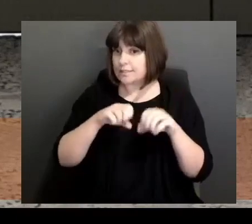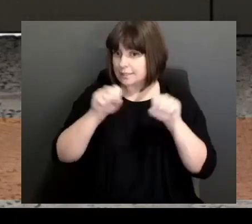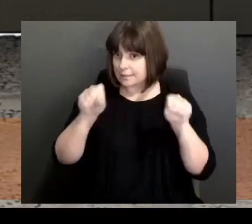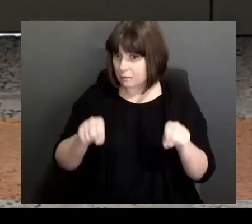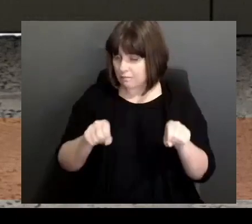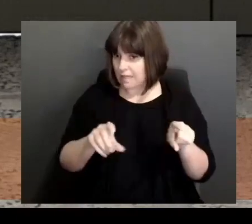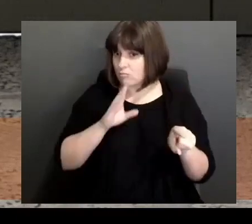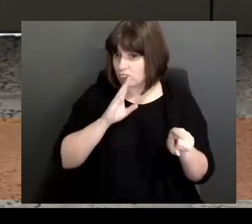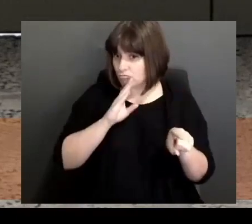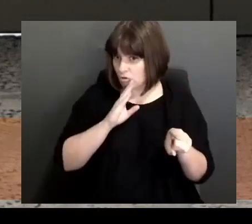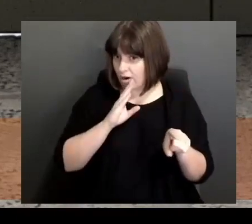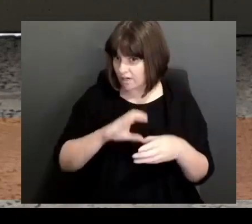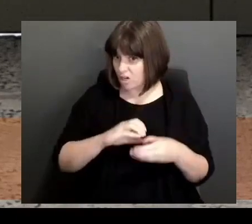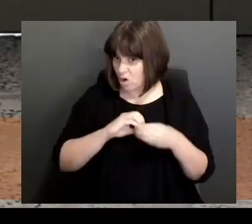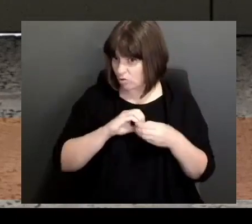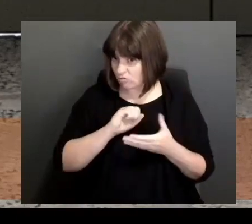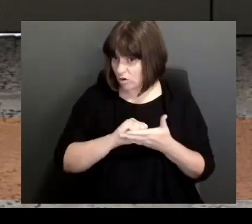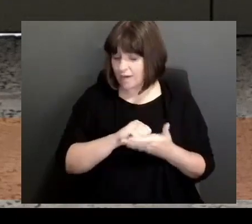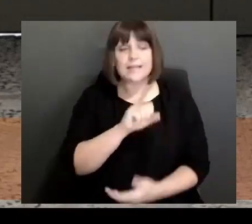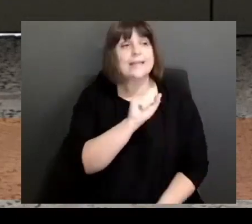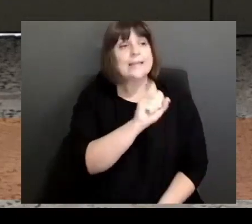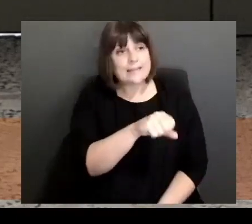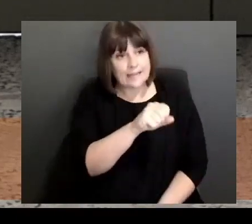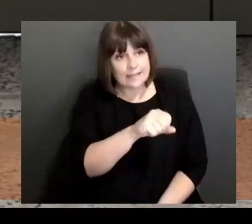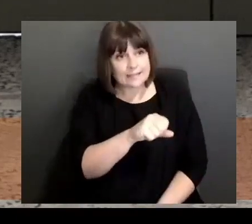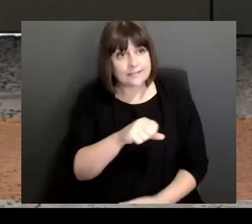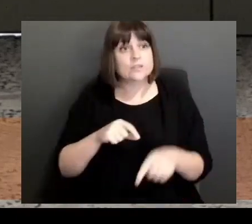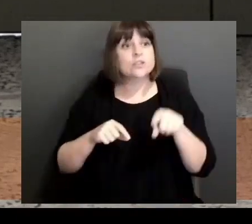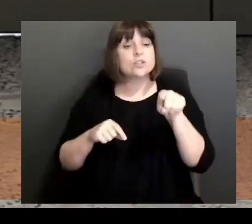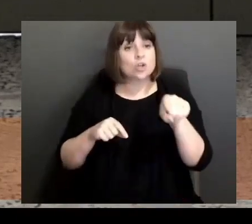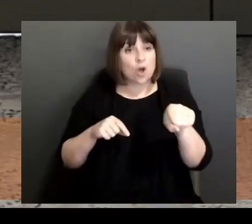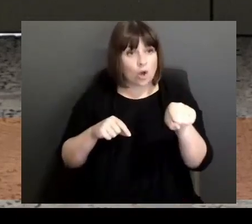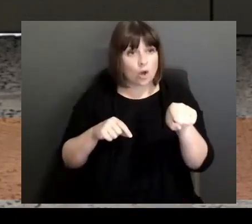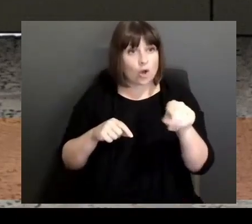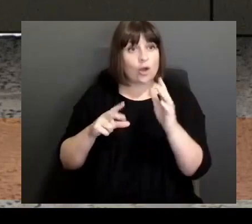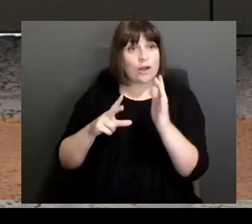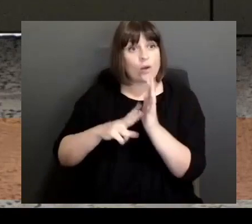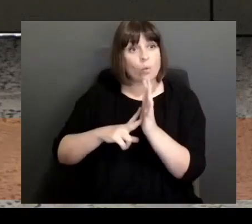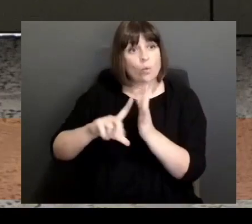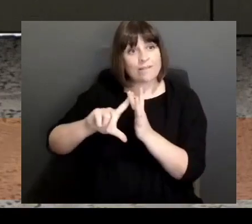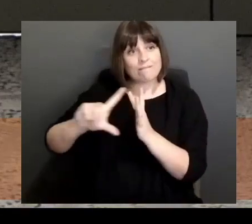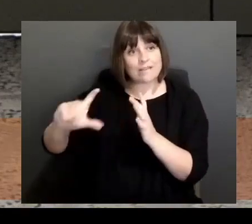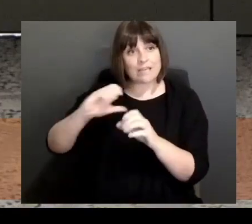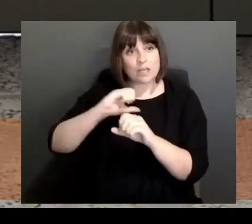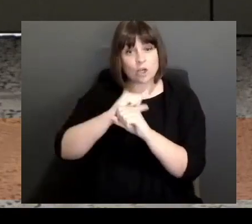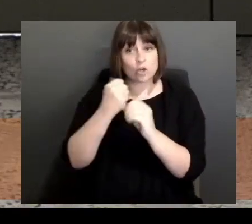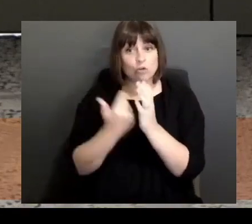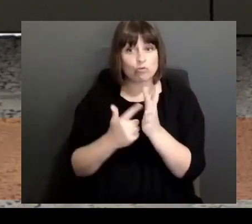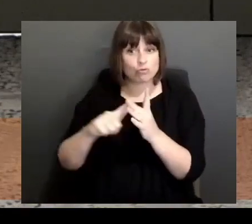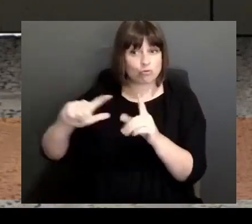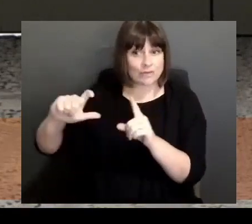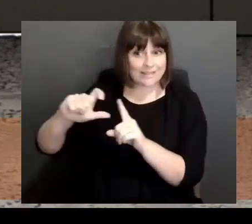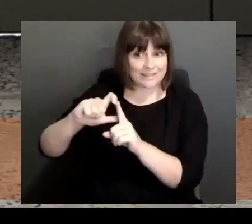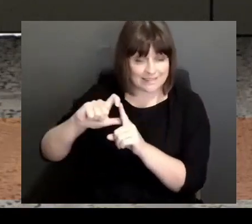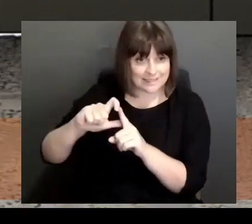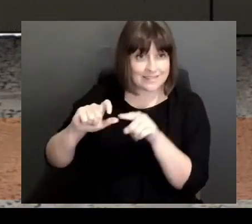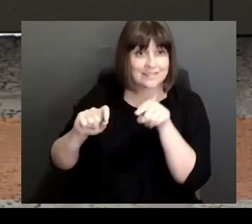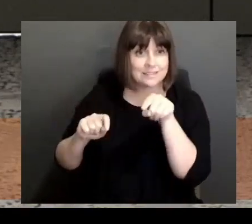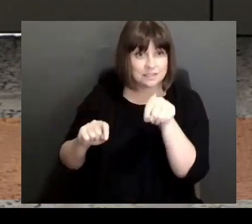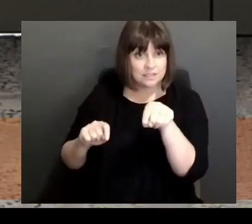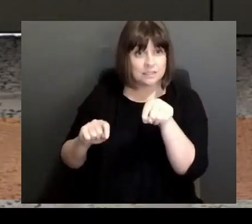in addition to the FPAIR program, under the heading VicGrid, there's a number of specific